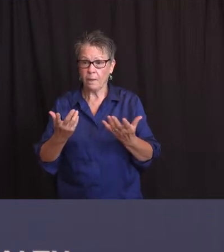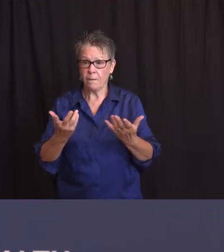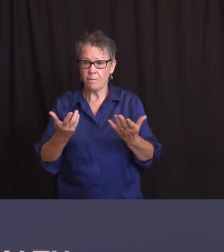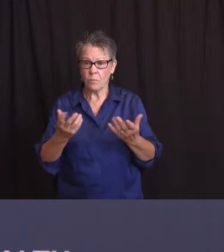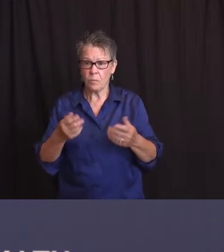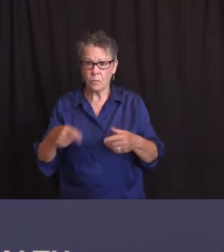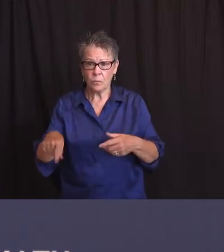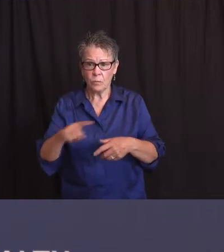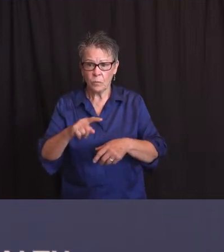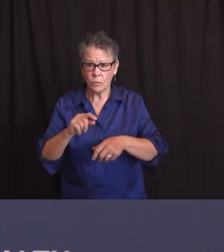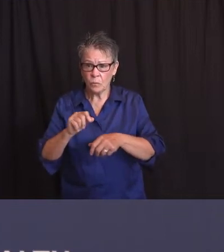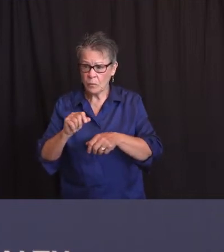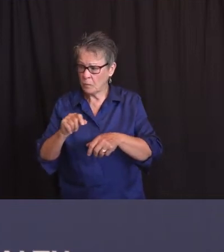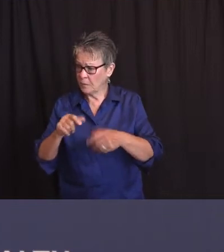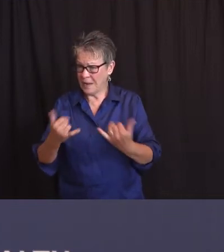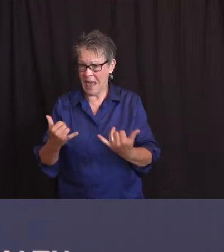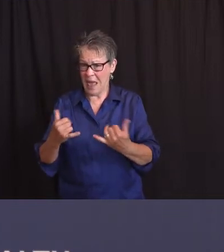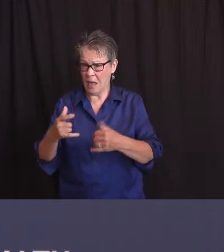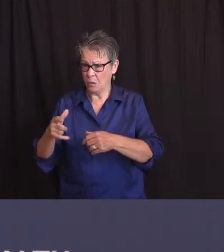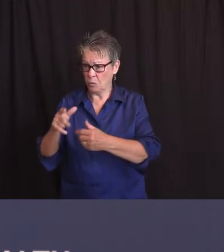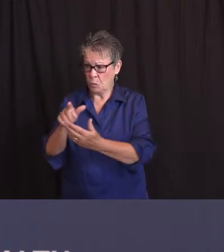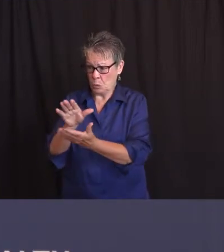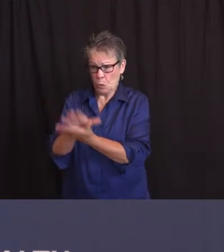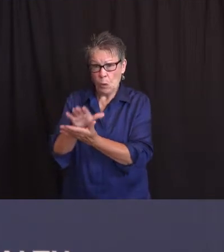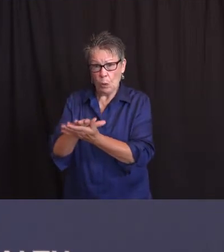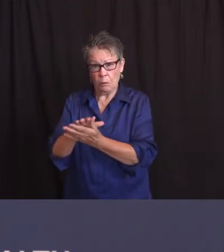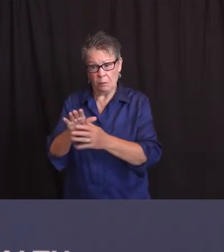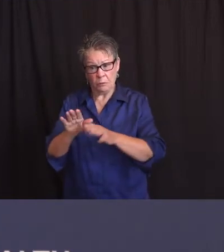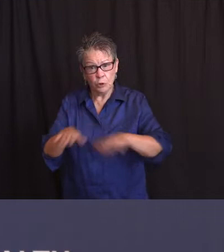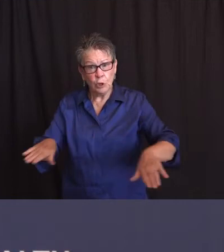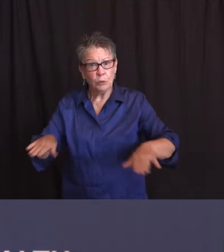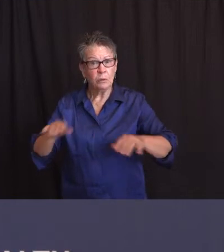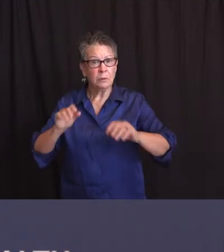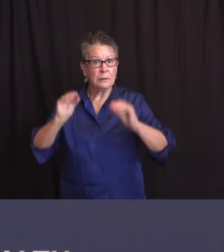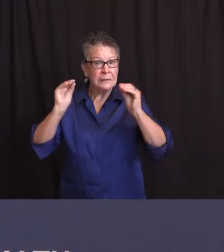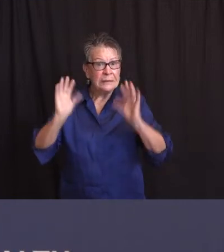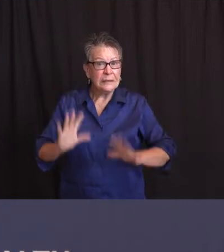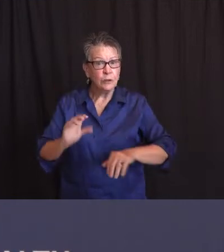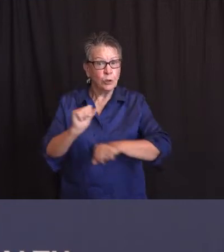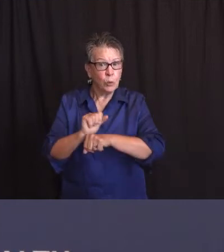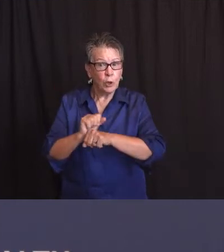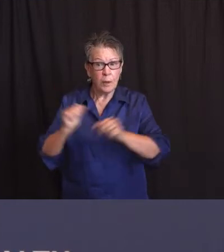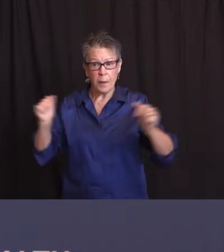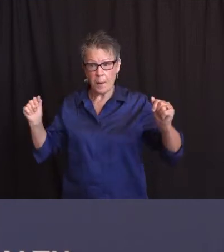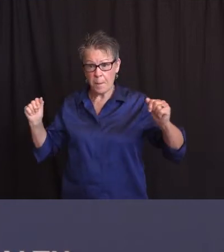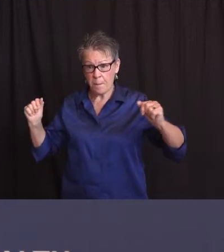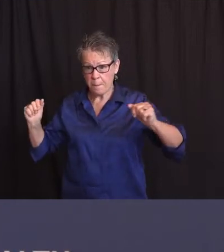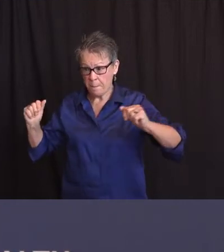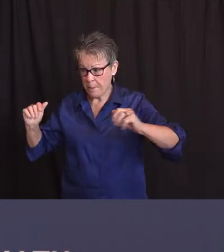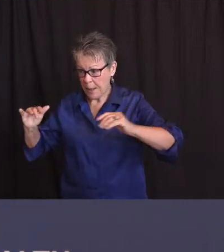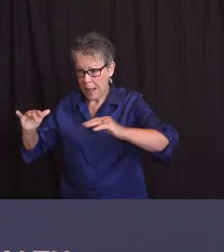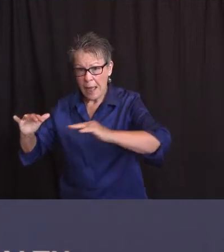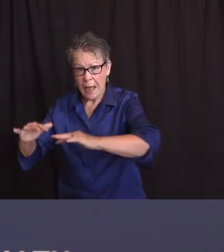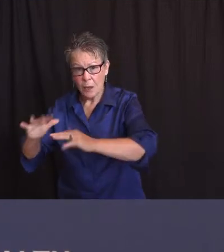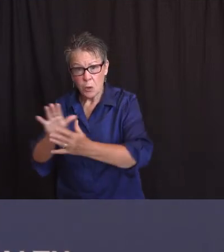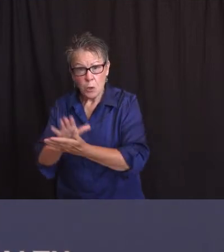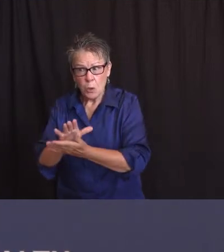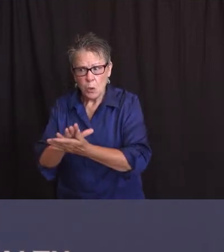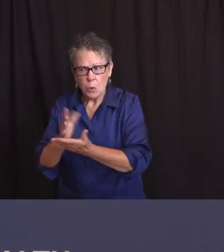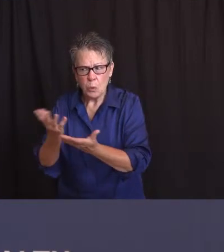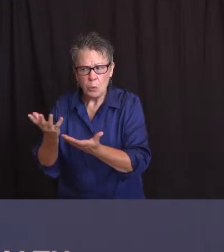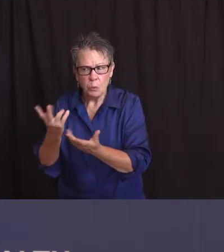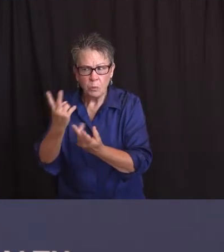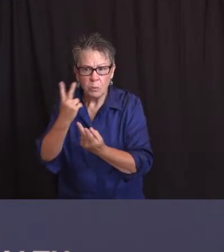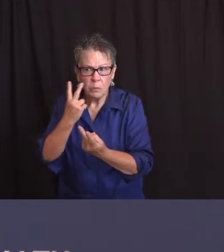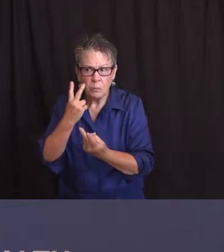be something that we're meeting on and weighing, et cetera. No news on that yet. The budget, I'll